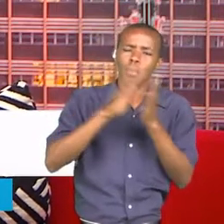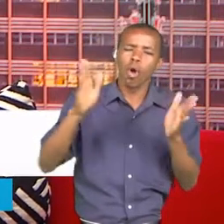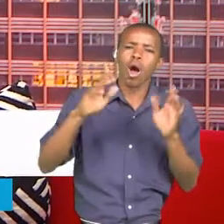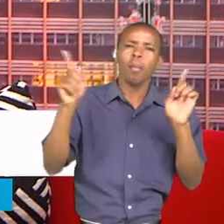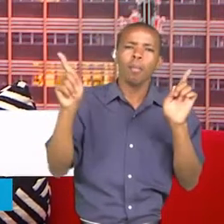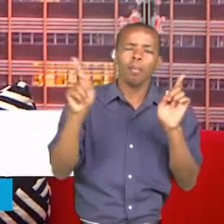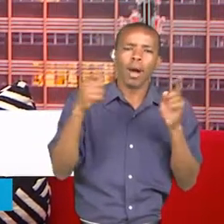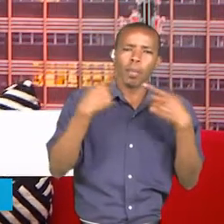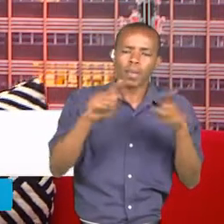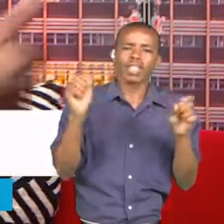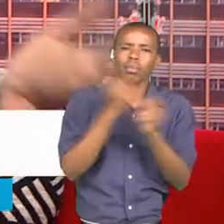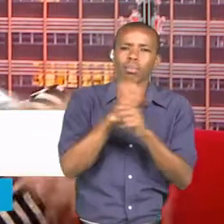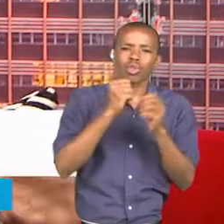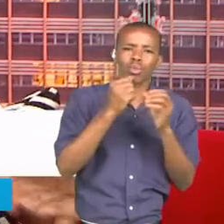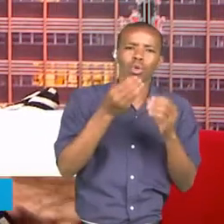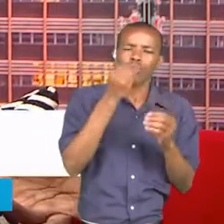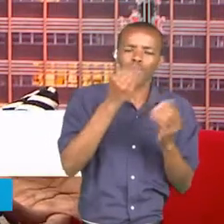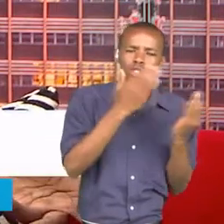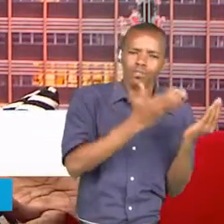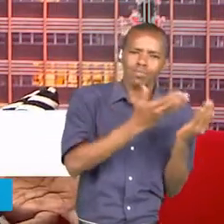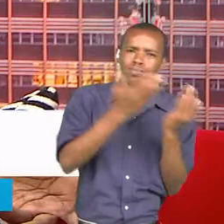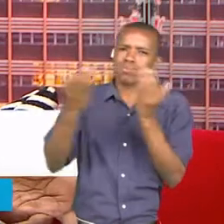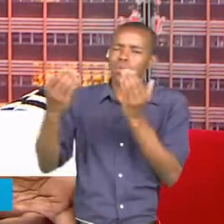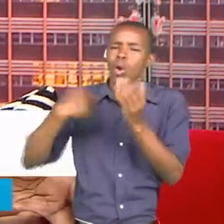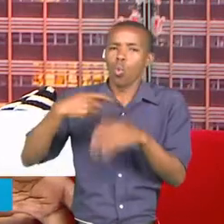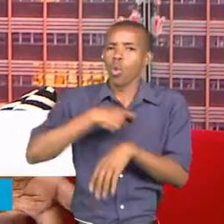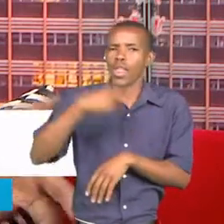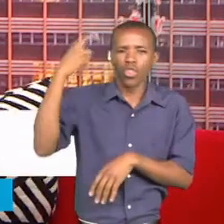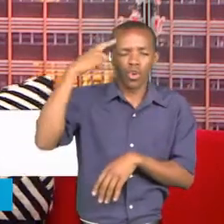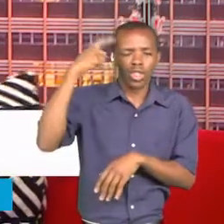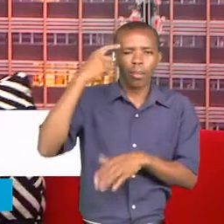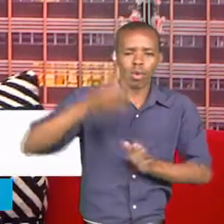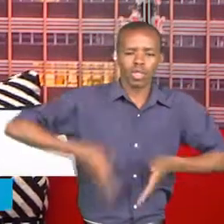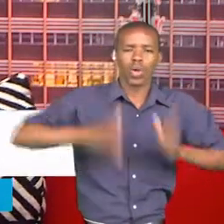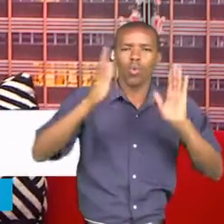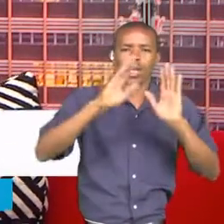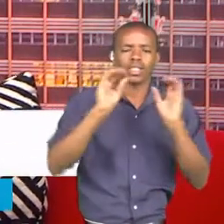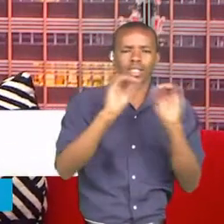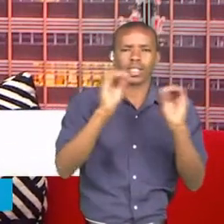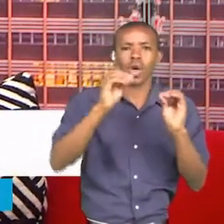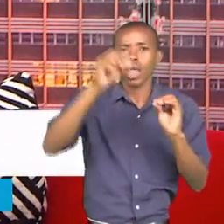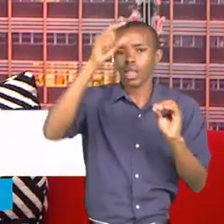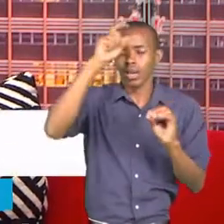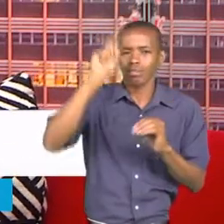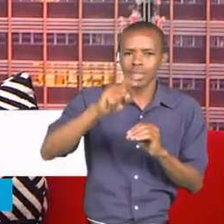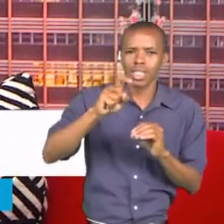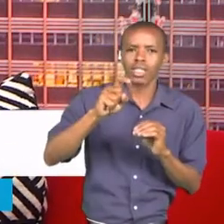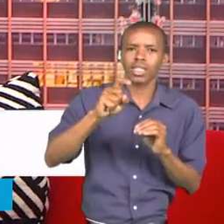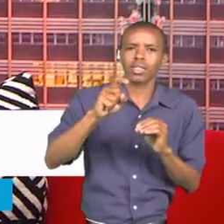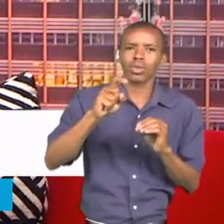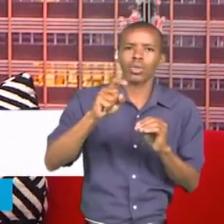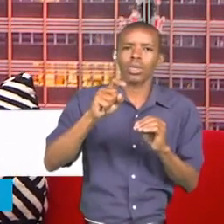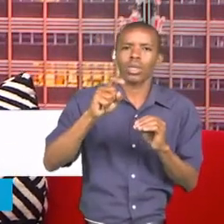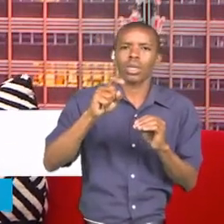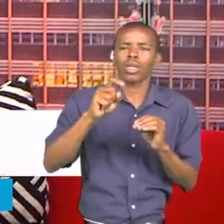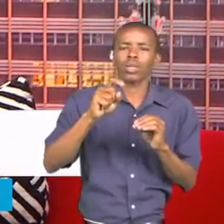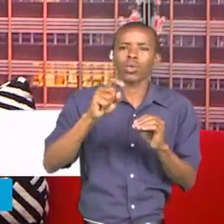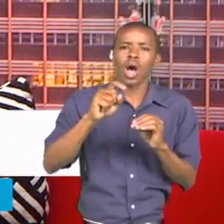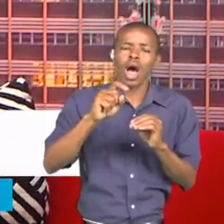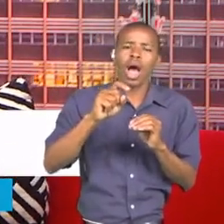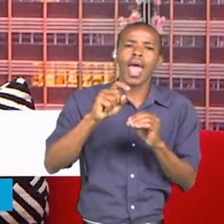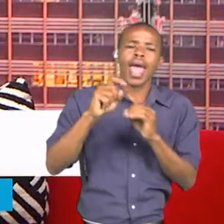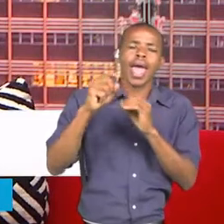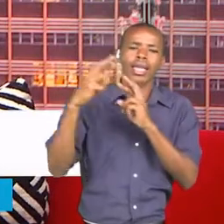be transported to this area because we've not thought about the road network. So government actually needs to put to be put to task